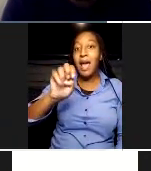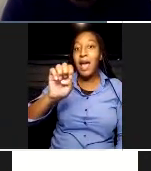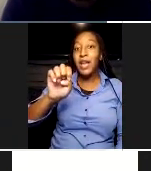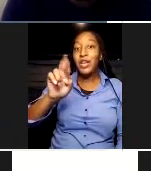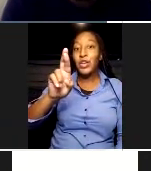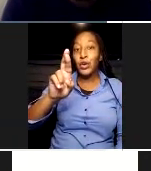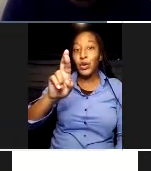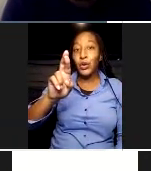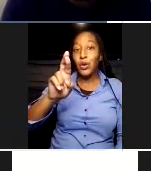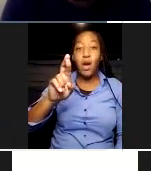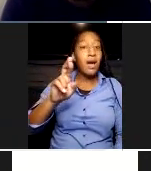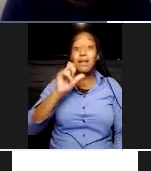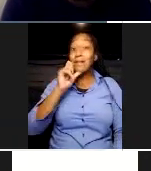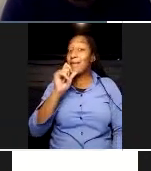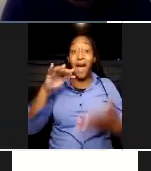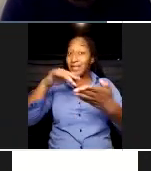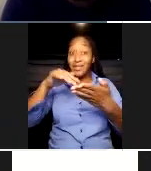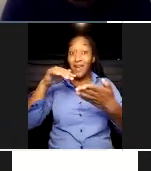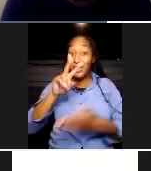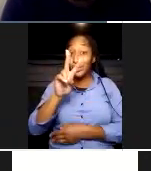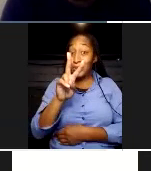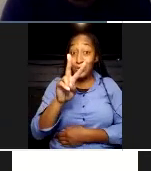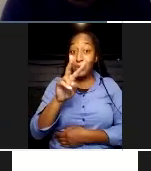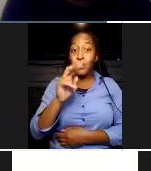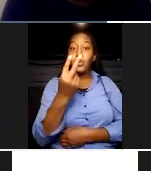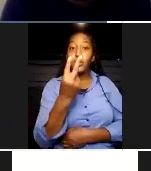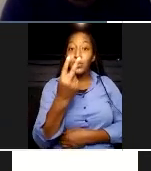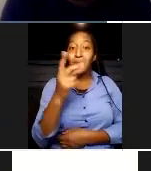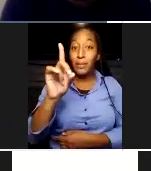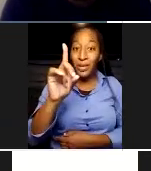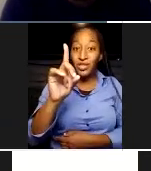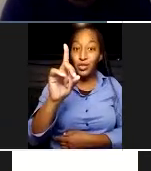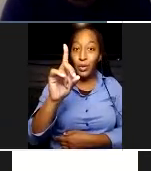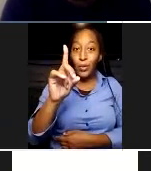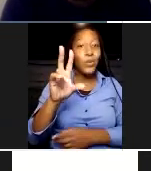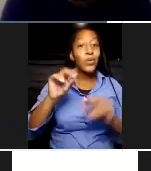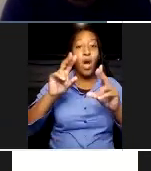momentum. We only look at momentum in one direction,